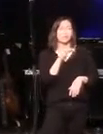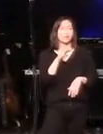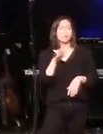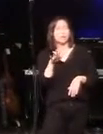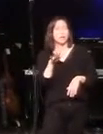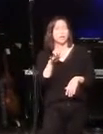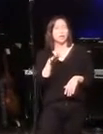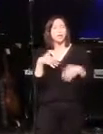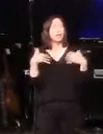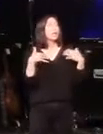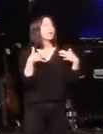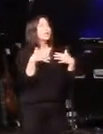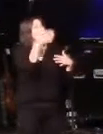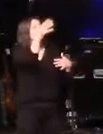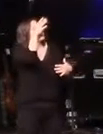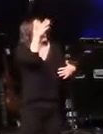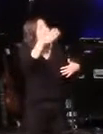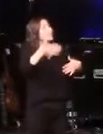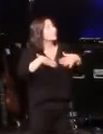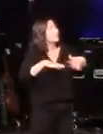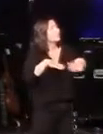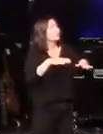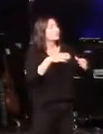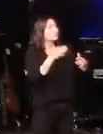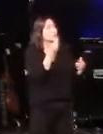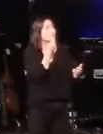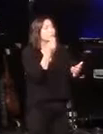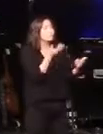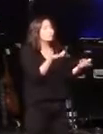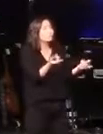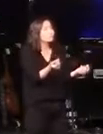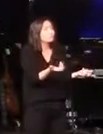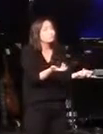to me panicked and anxious over what they were going to eat the next day.